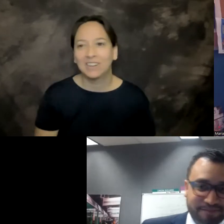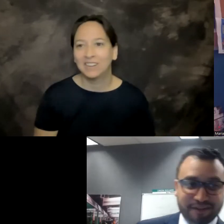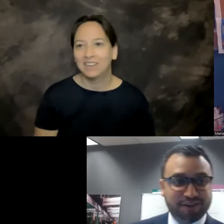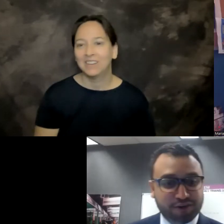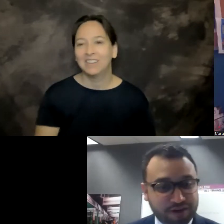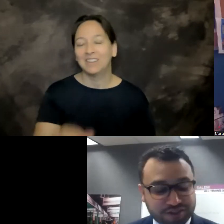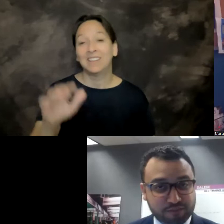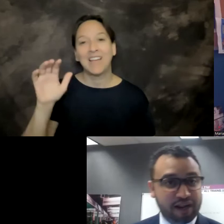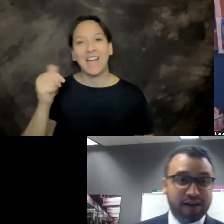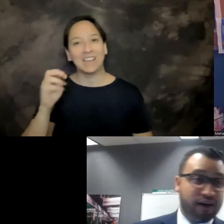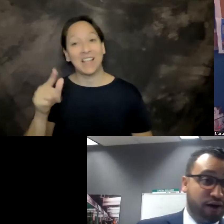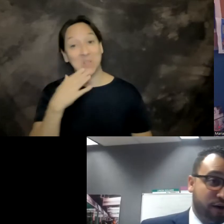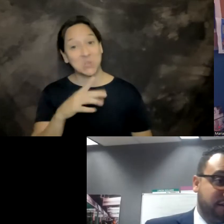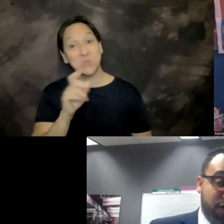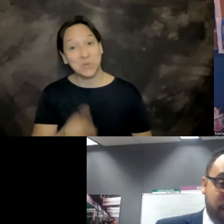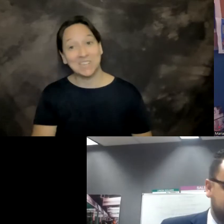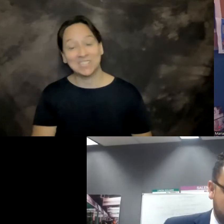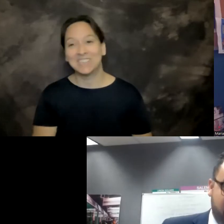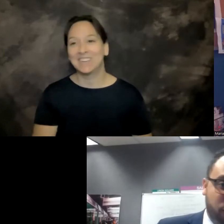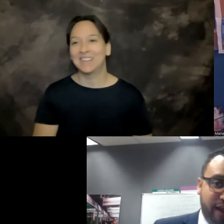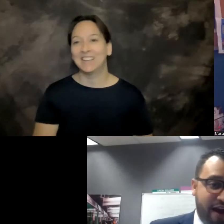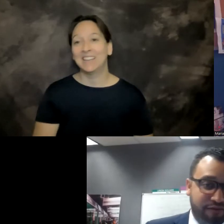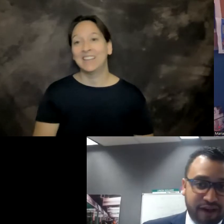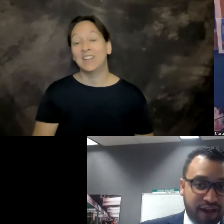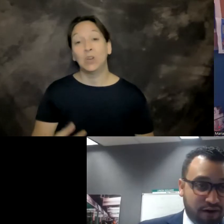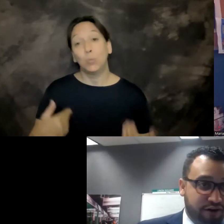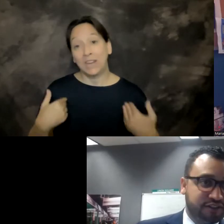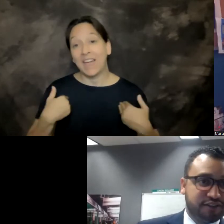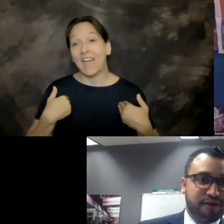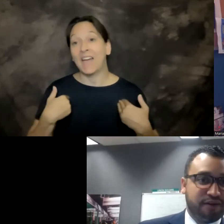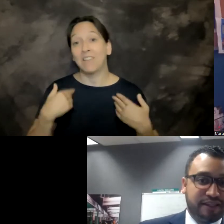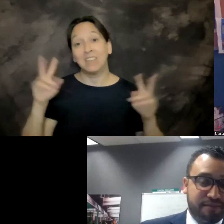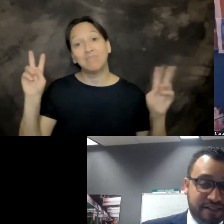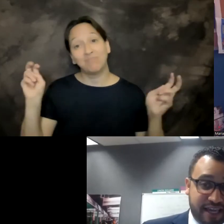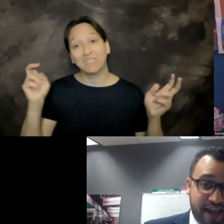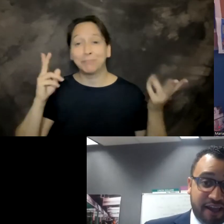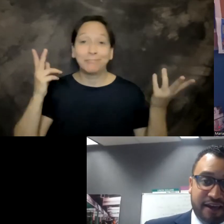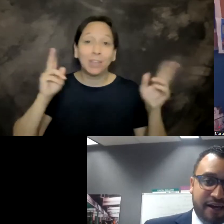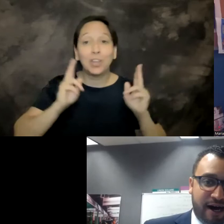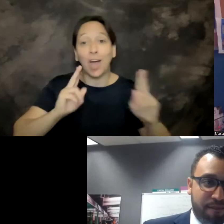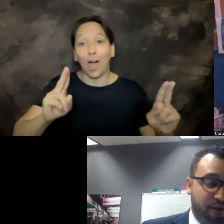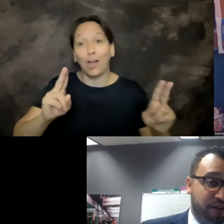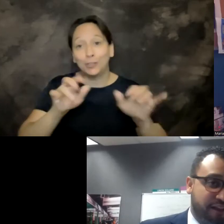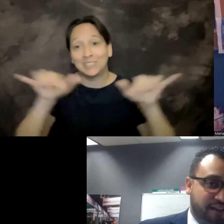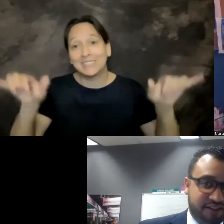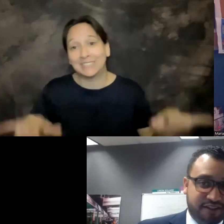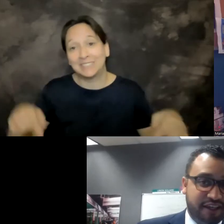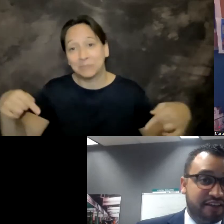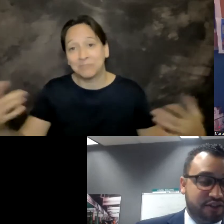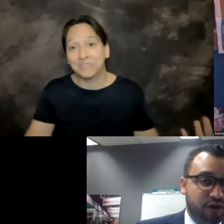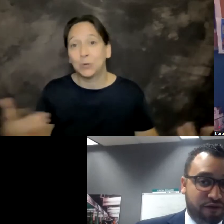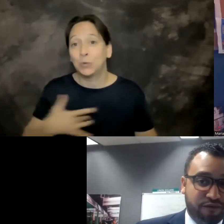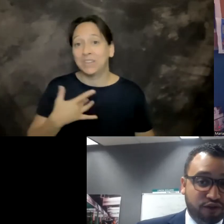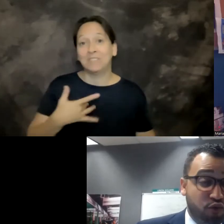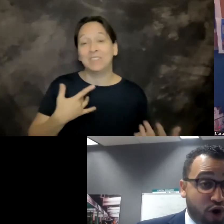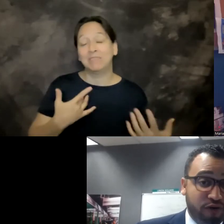That's a good question. What I would tell you is we have an honor system here at the MBTA, and we think that this is the